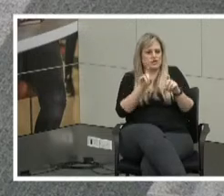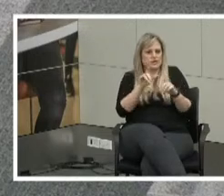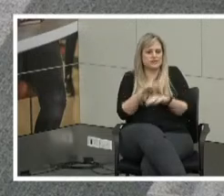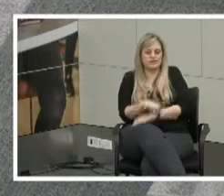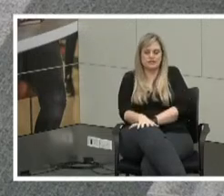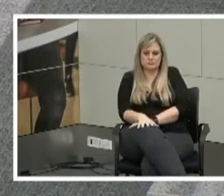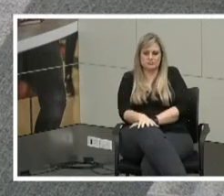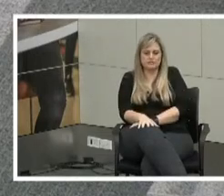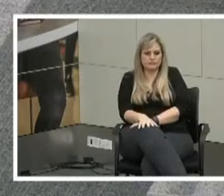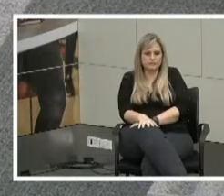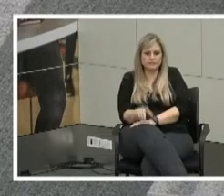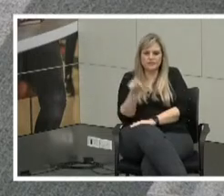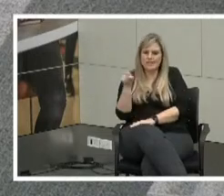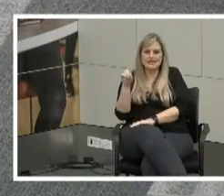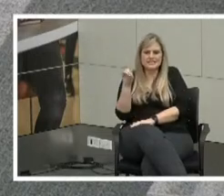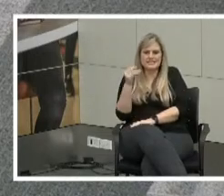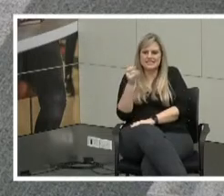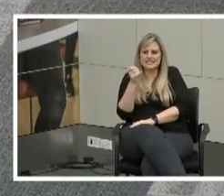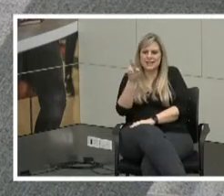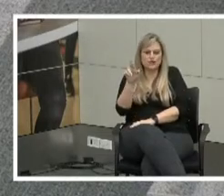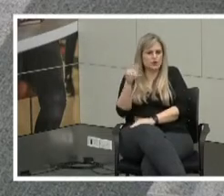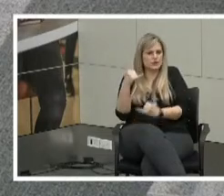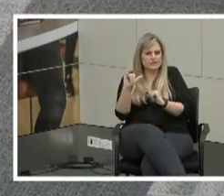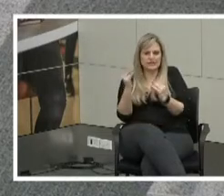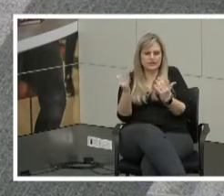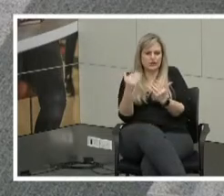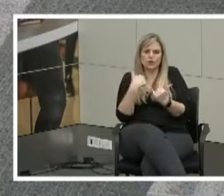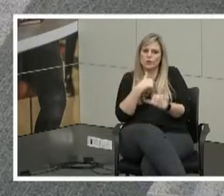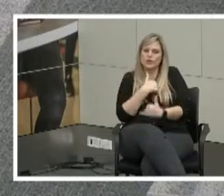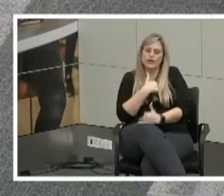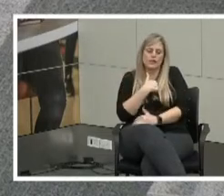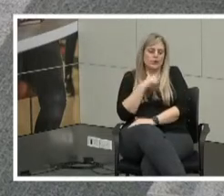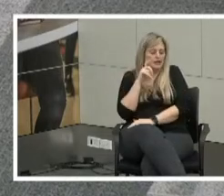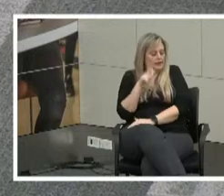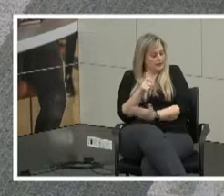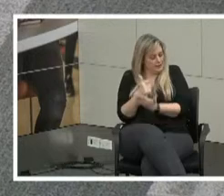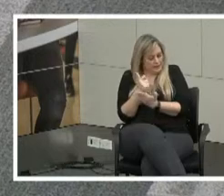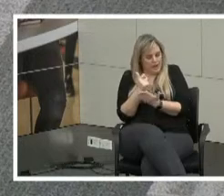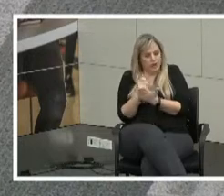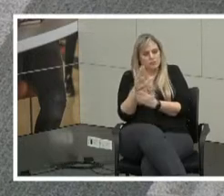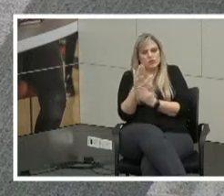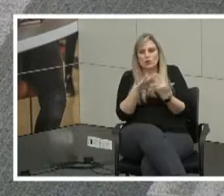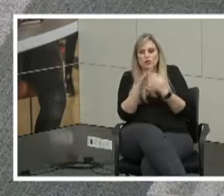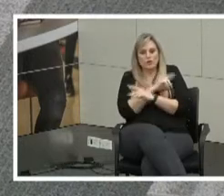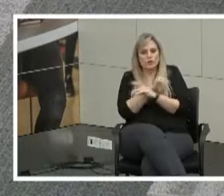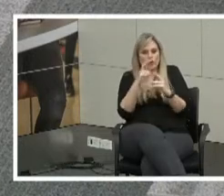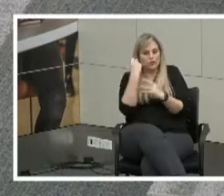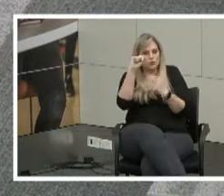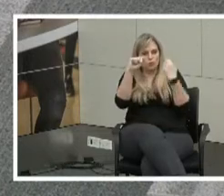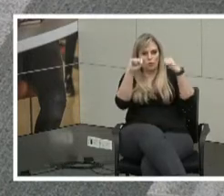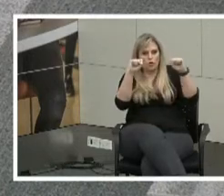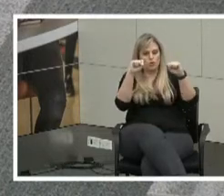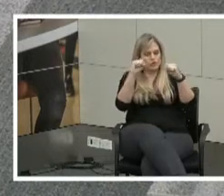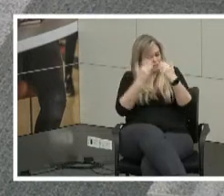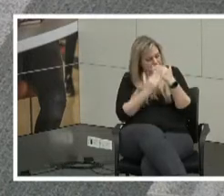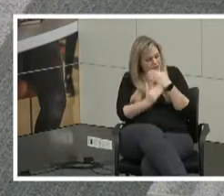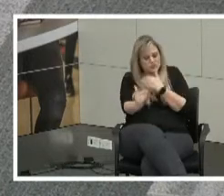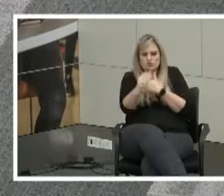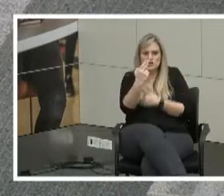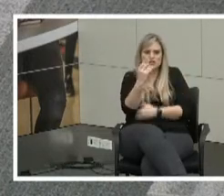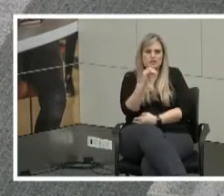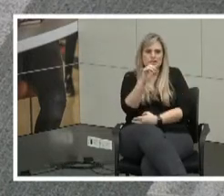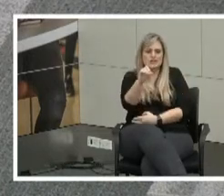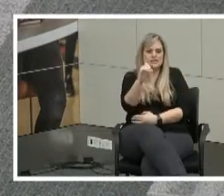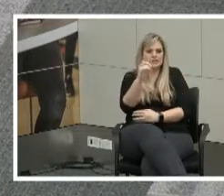measures this dictator is still here we're very desperate right now community be prepared to protest all future HISD